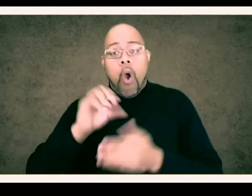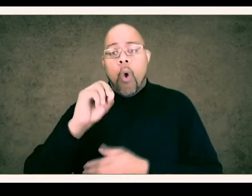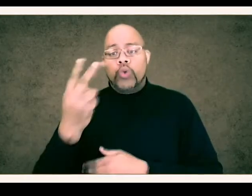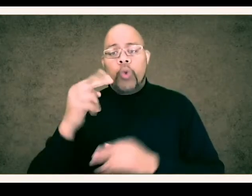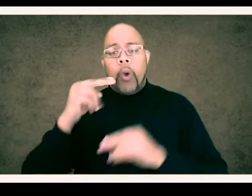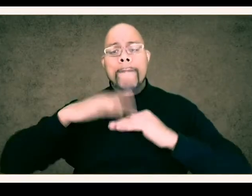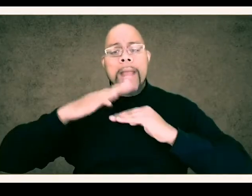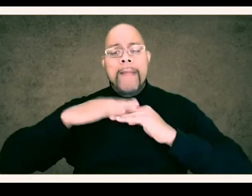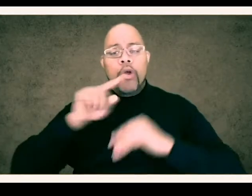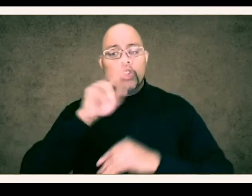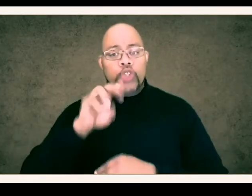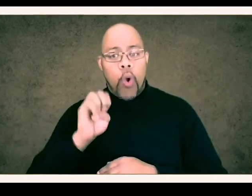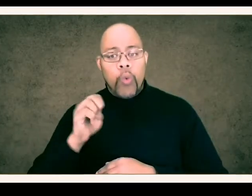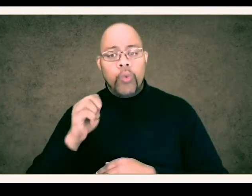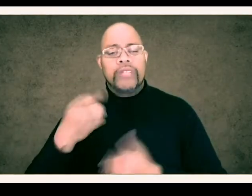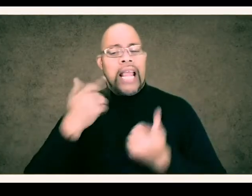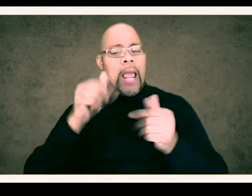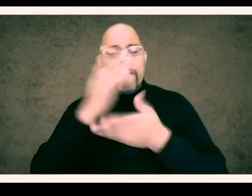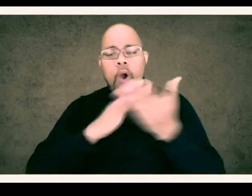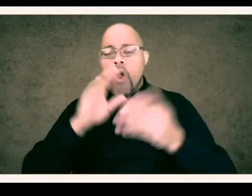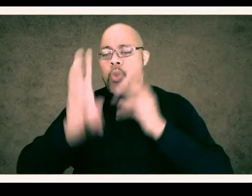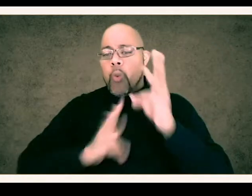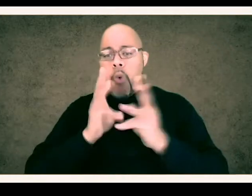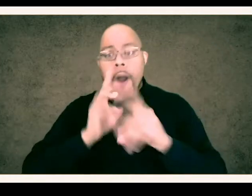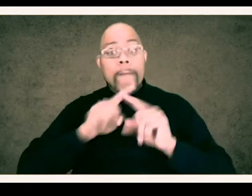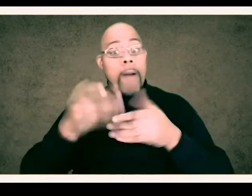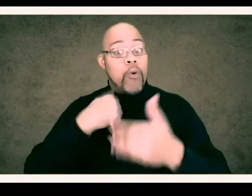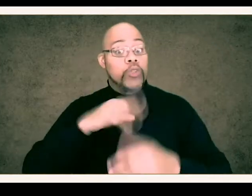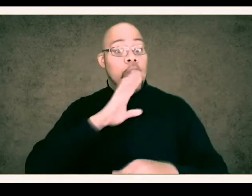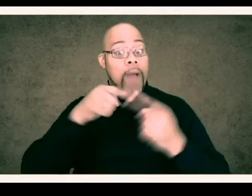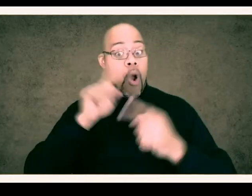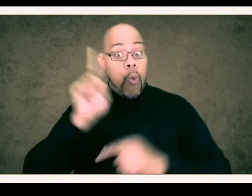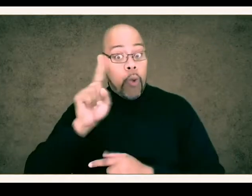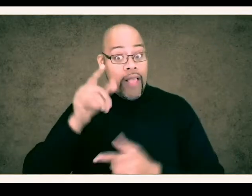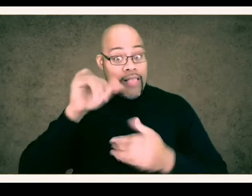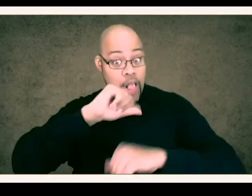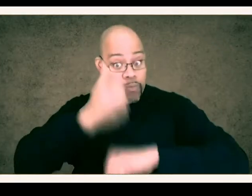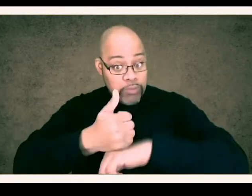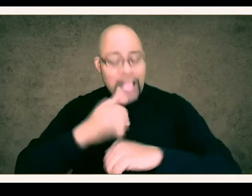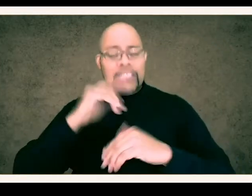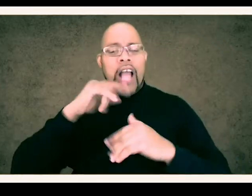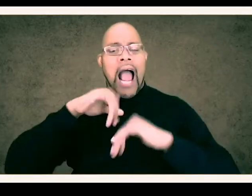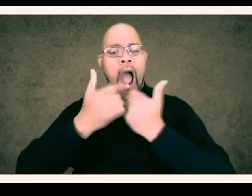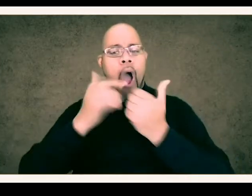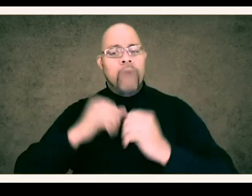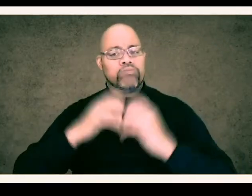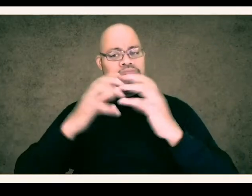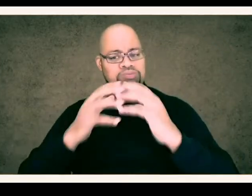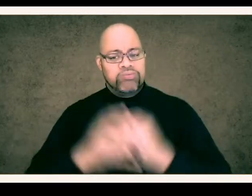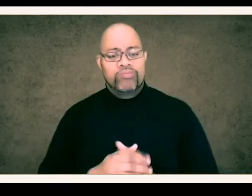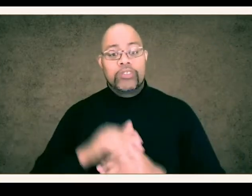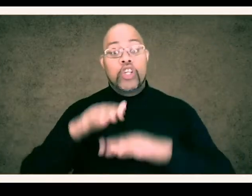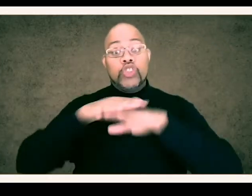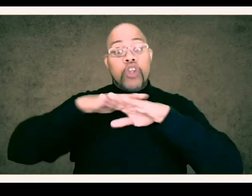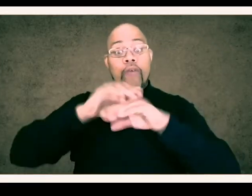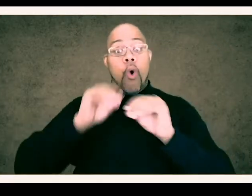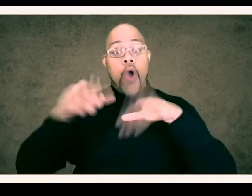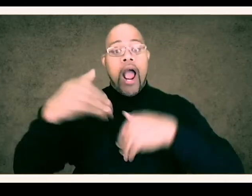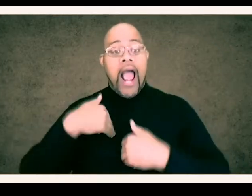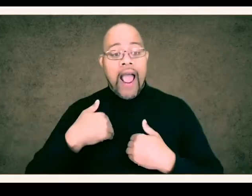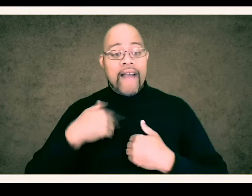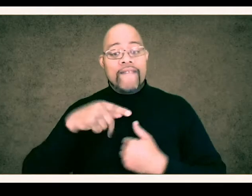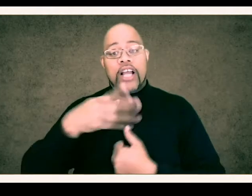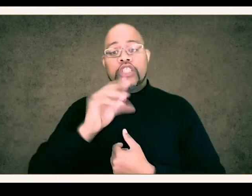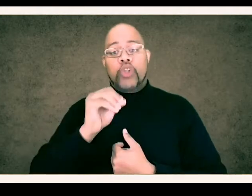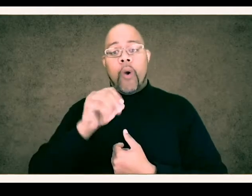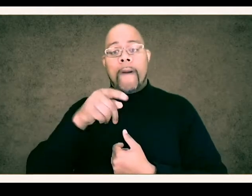zones. You can find them at any part of the globe, but before we talk about where they're at, let's talk about how they're formed. At the surface of the ocean, we have phytoplankton,